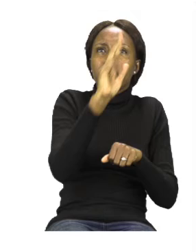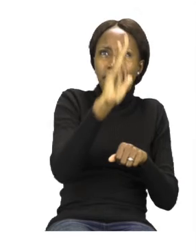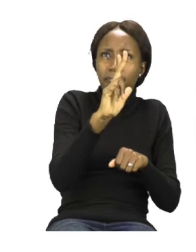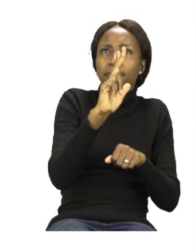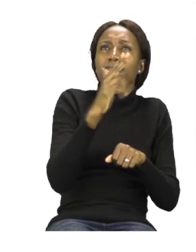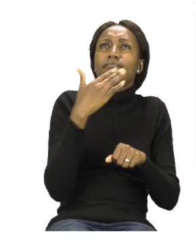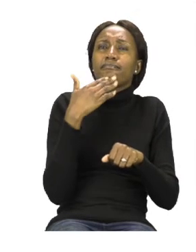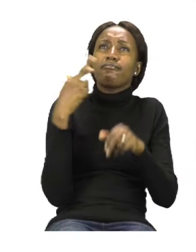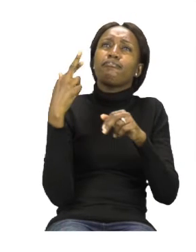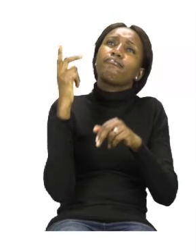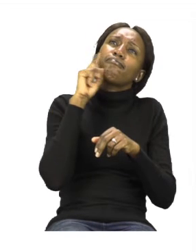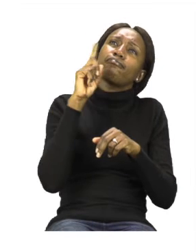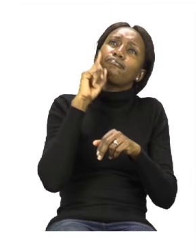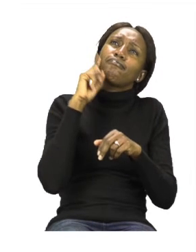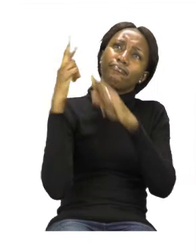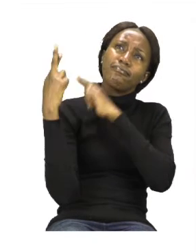shopkeeper.